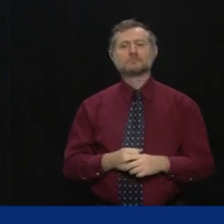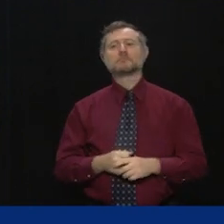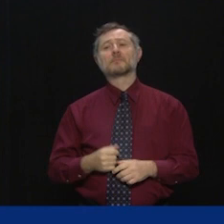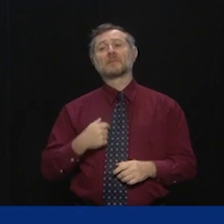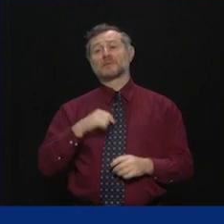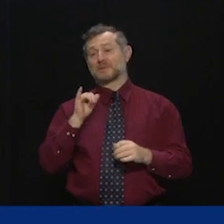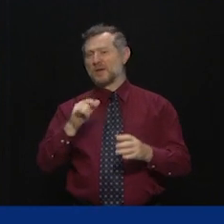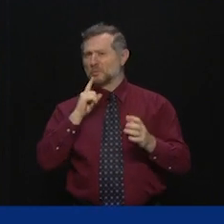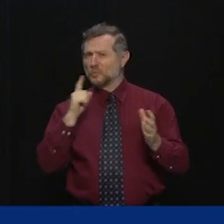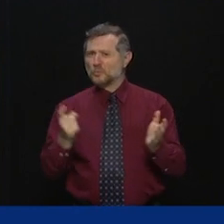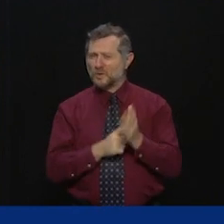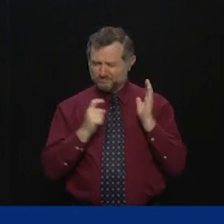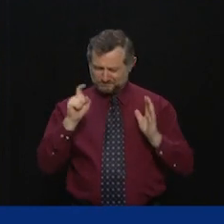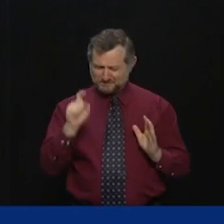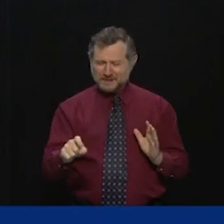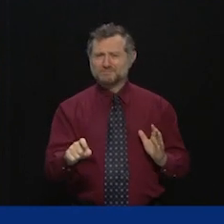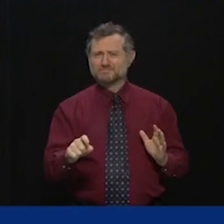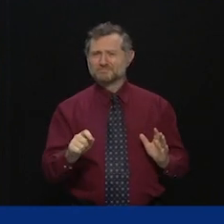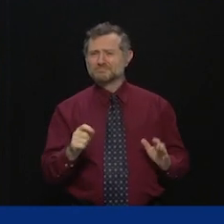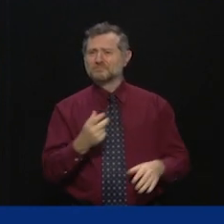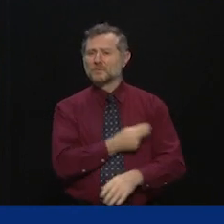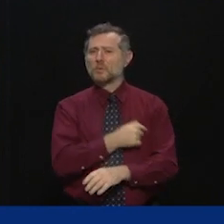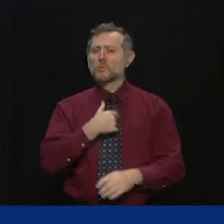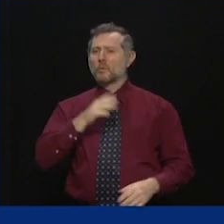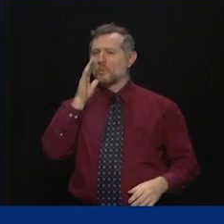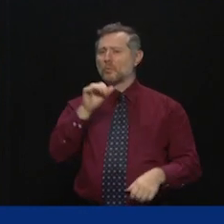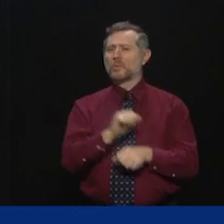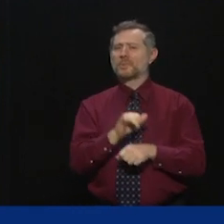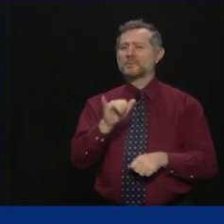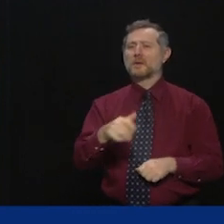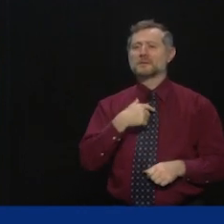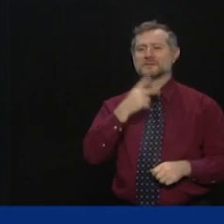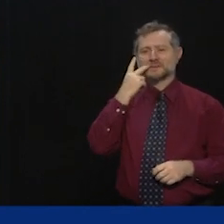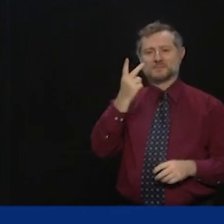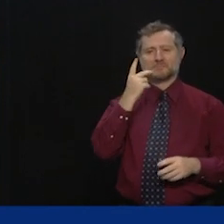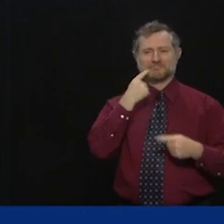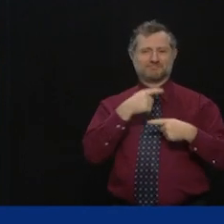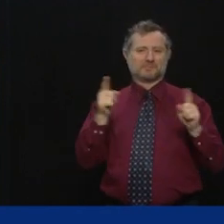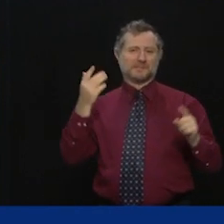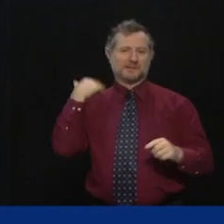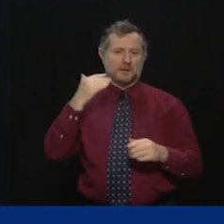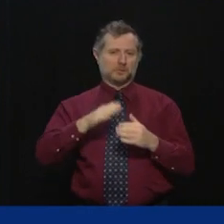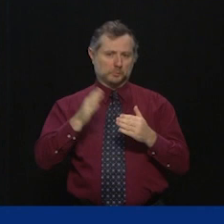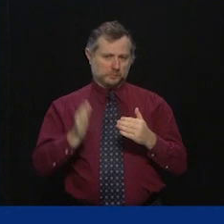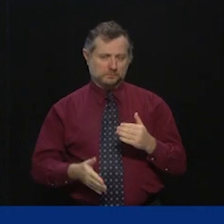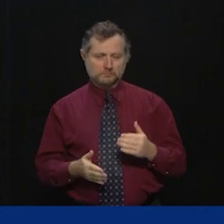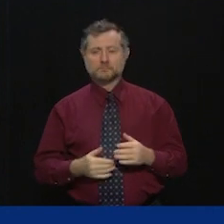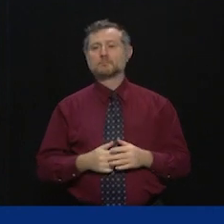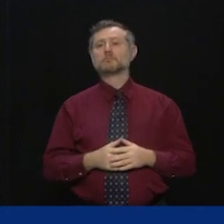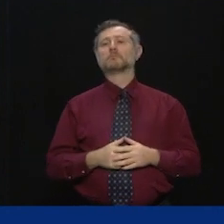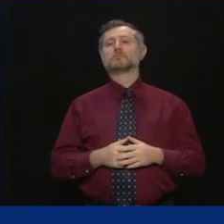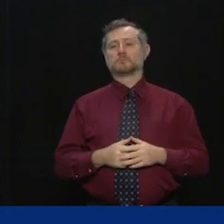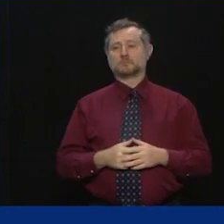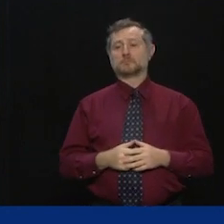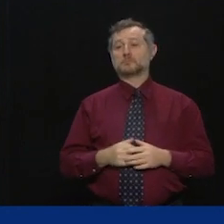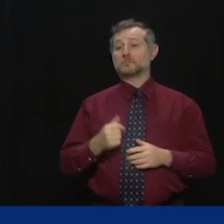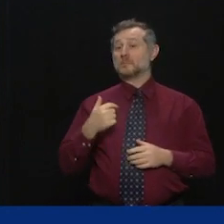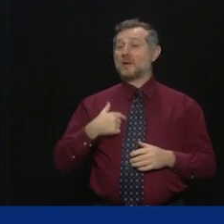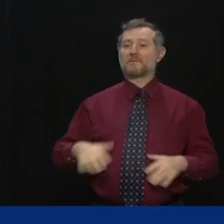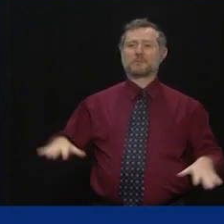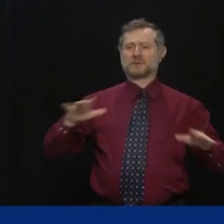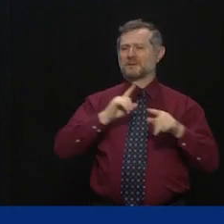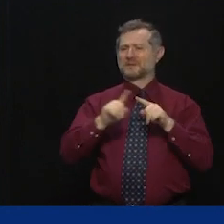be vaccinated. So we're going to work it out. You saw the release I put out over the weekend, which was to identify all the tools that we have at